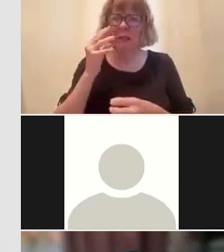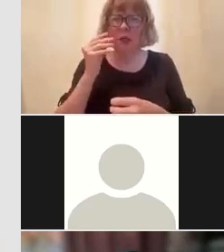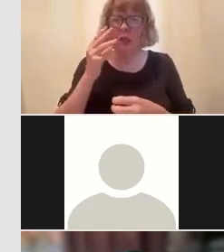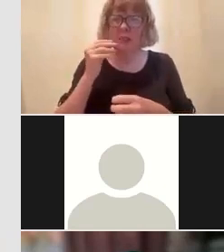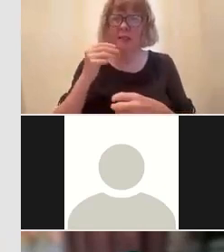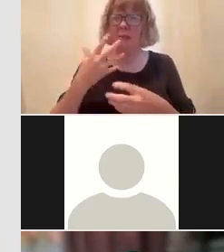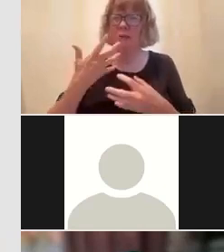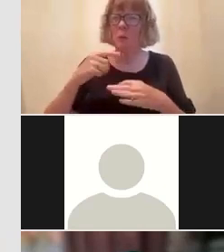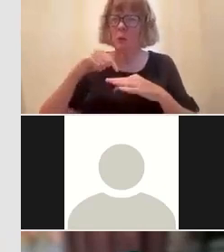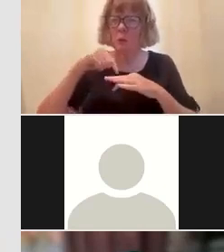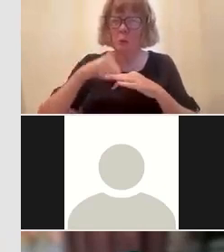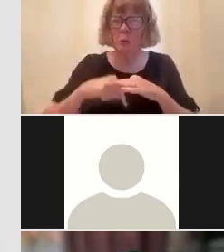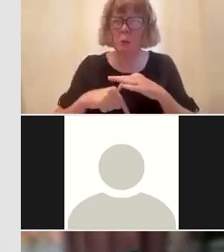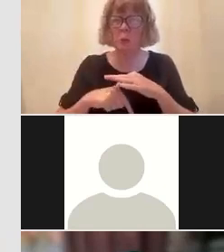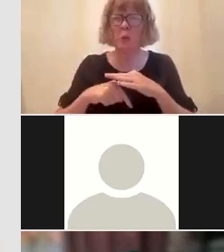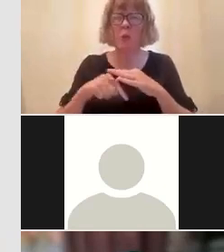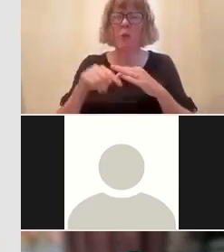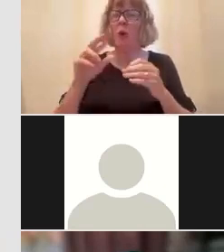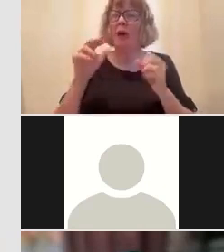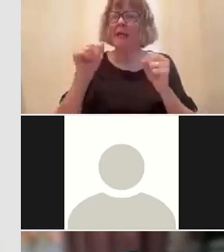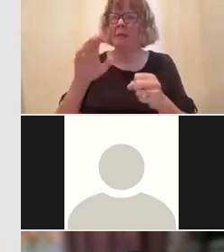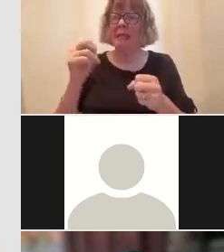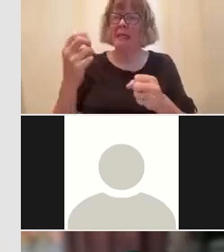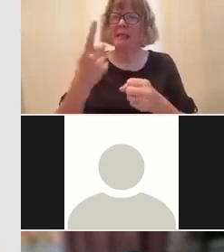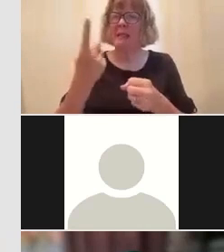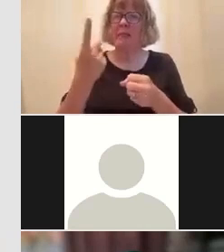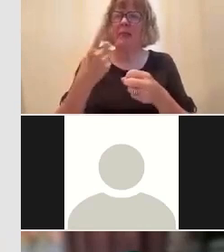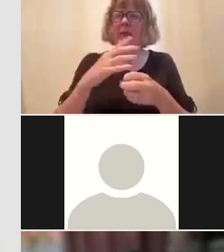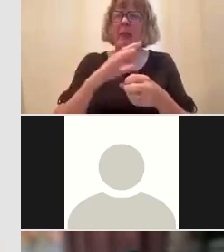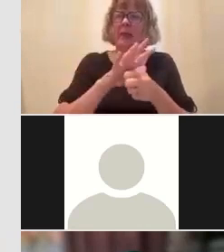Emotional shock following a stressful event or physical injury.